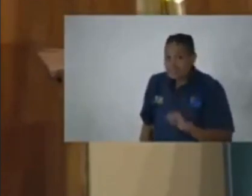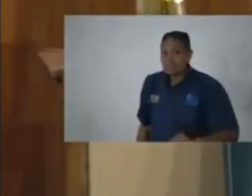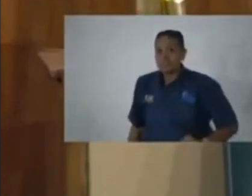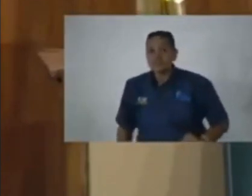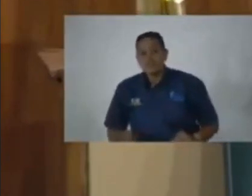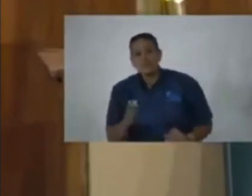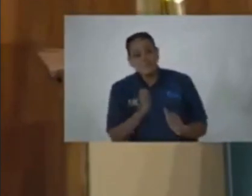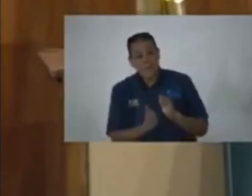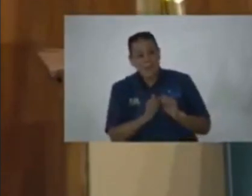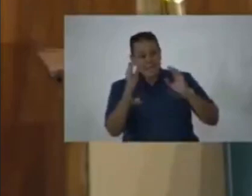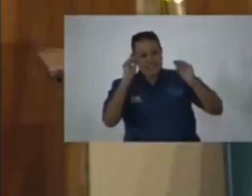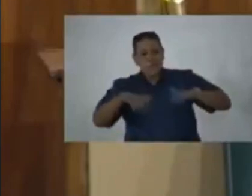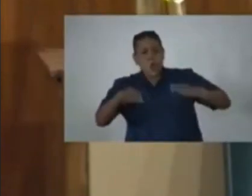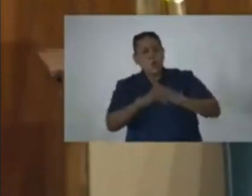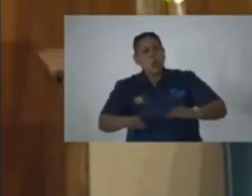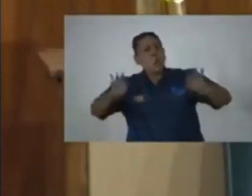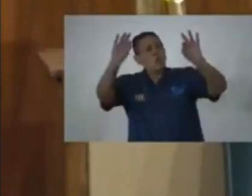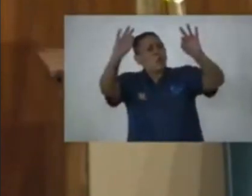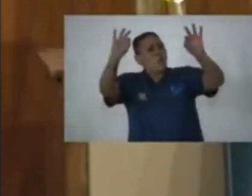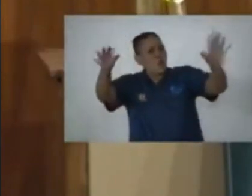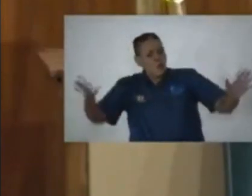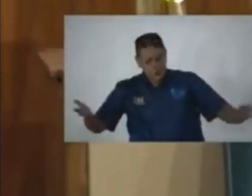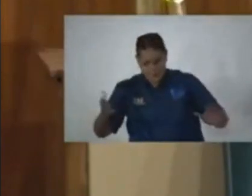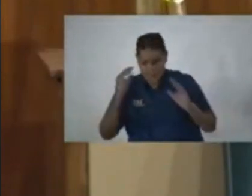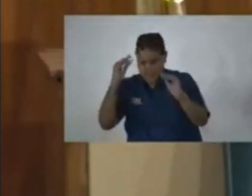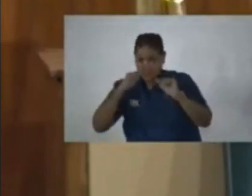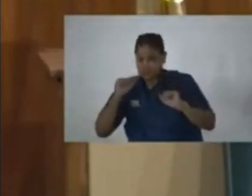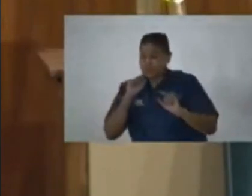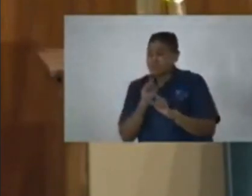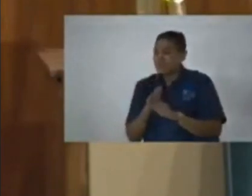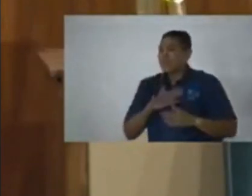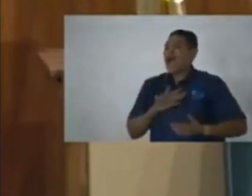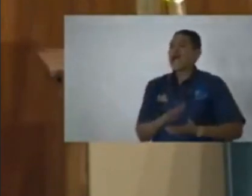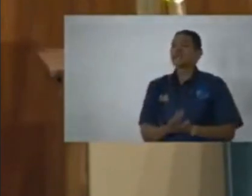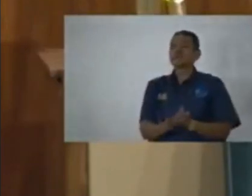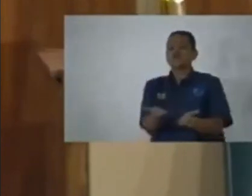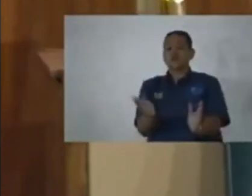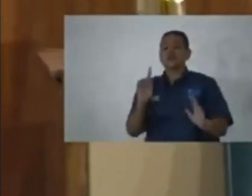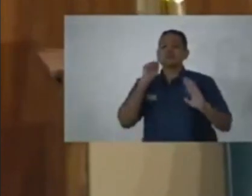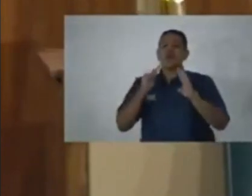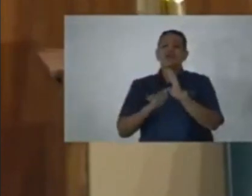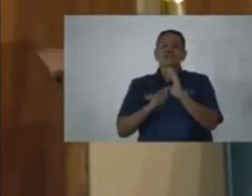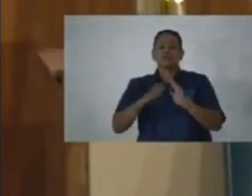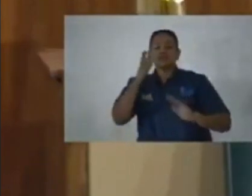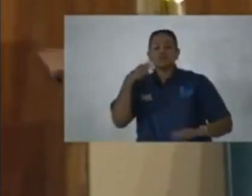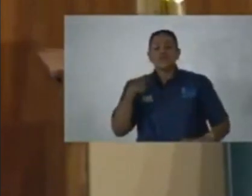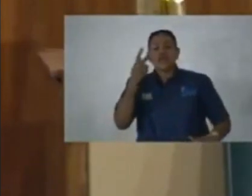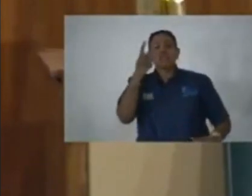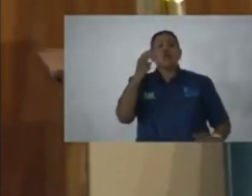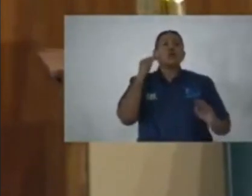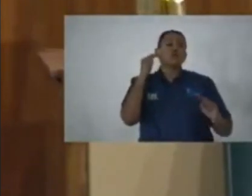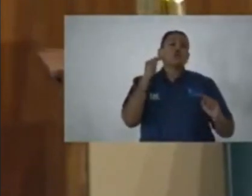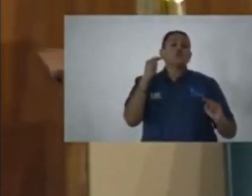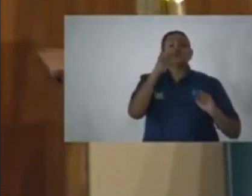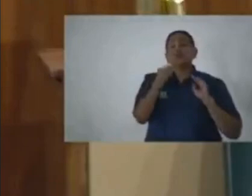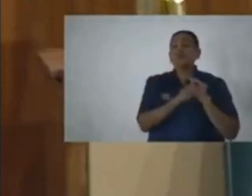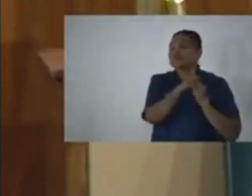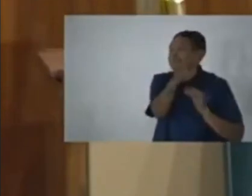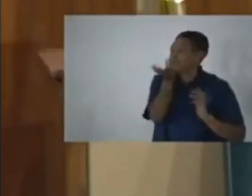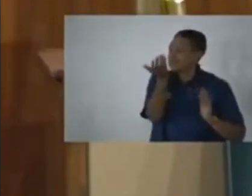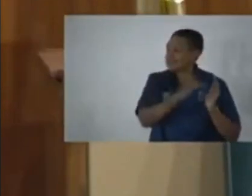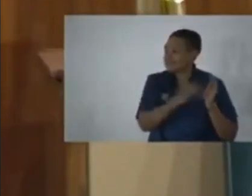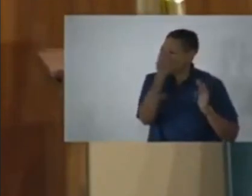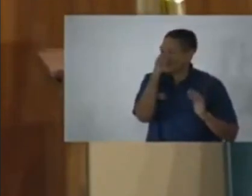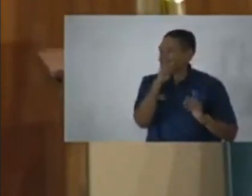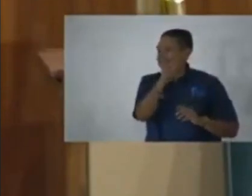could always say that based on the realities of my school, for example, recently I saw in the news, again for